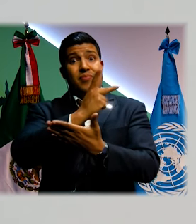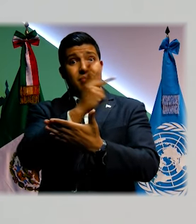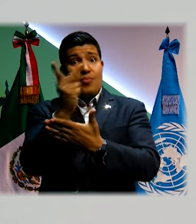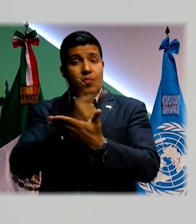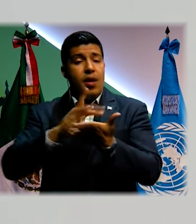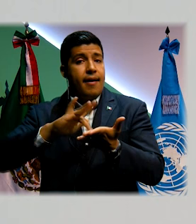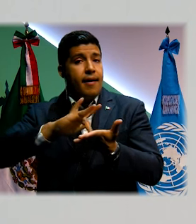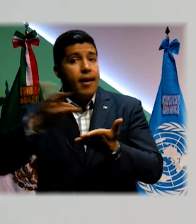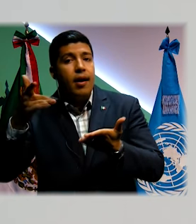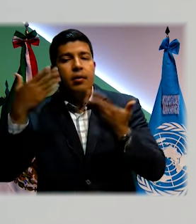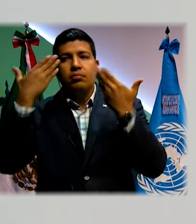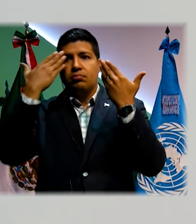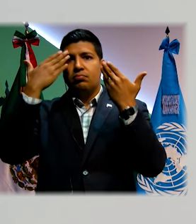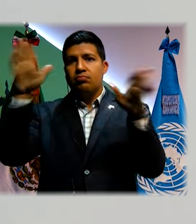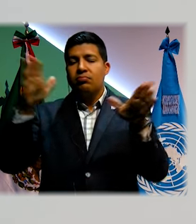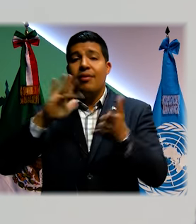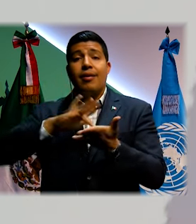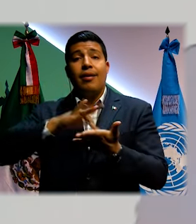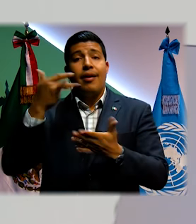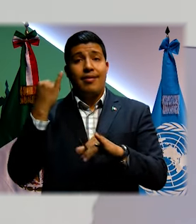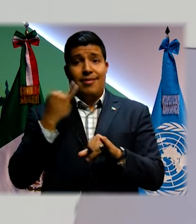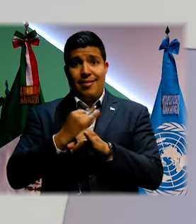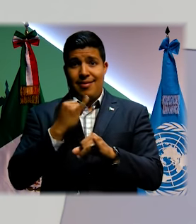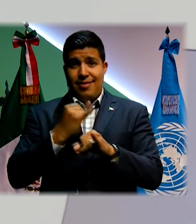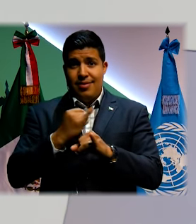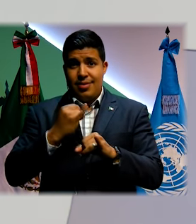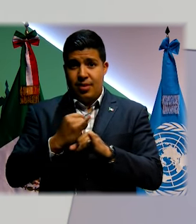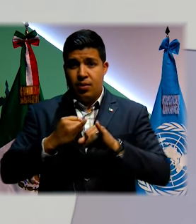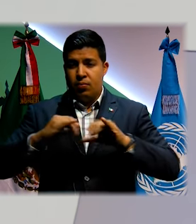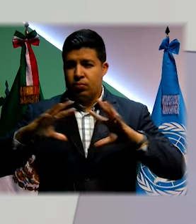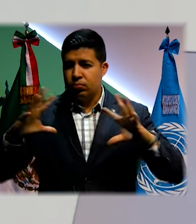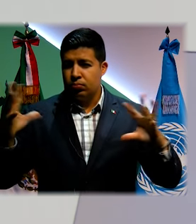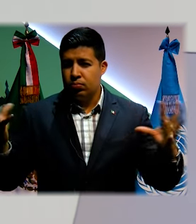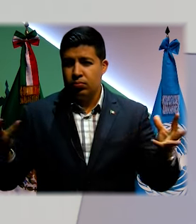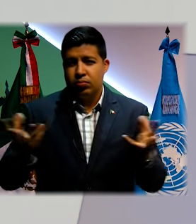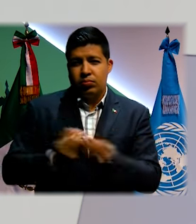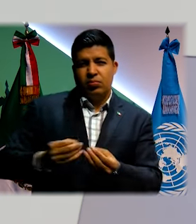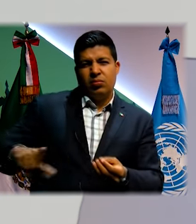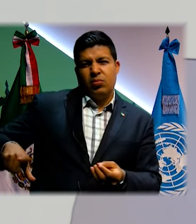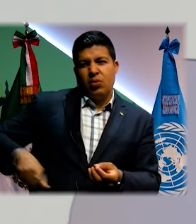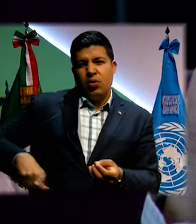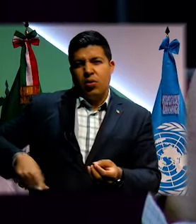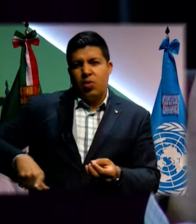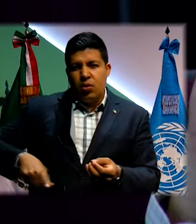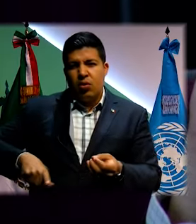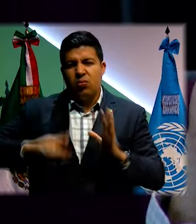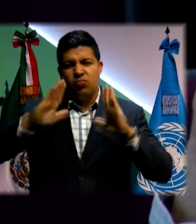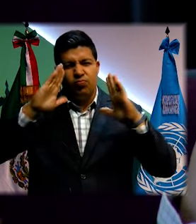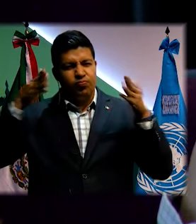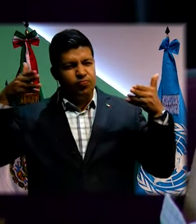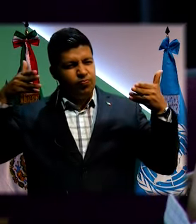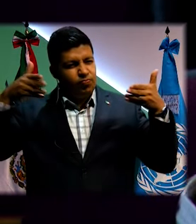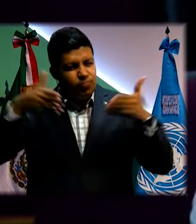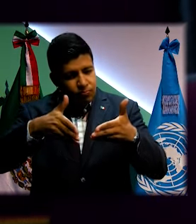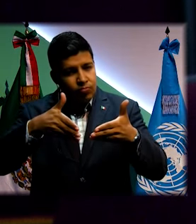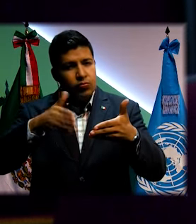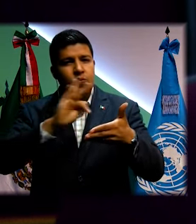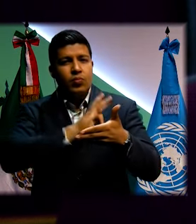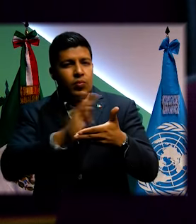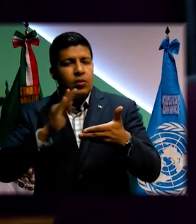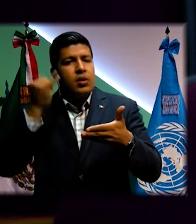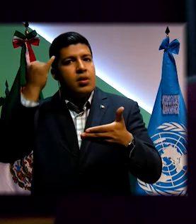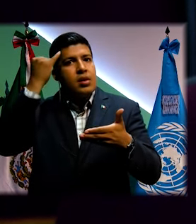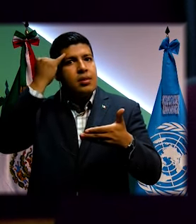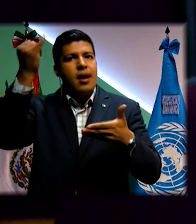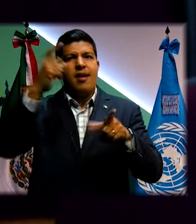us that by means of the Internet in a coordinated fashion with a cross-cutting approach, the government can offer the tools